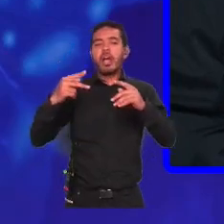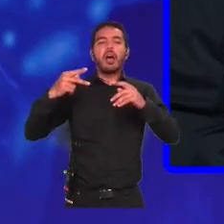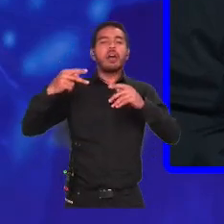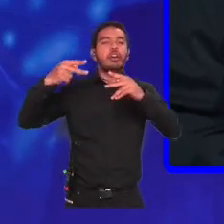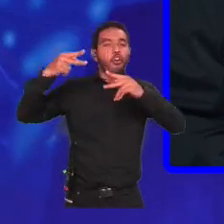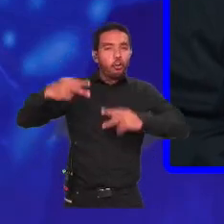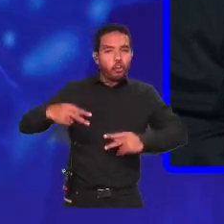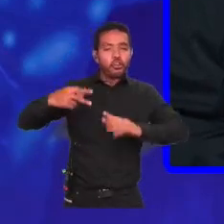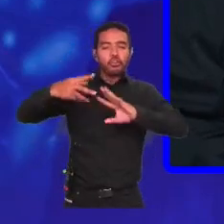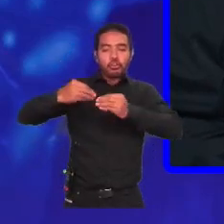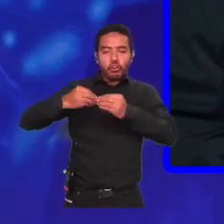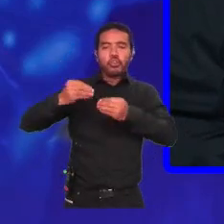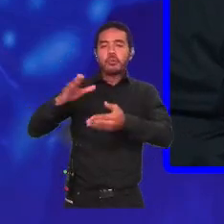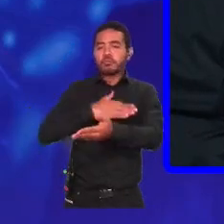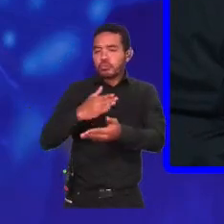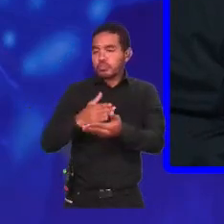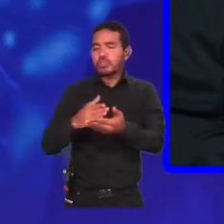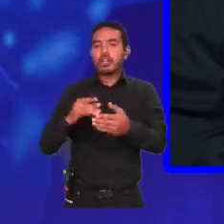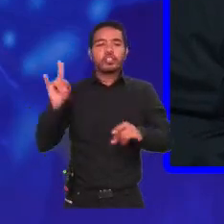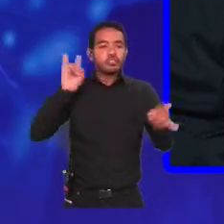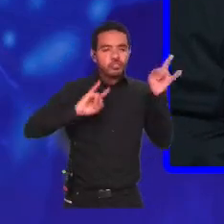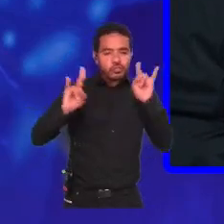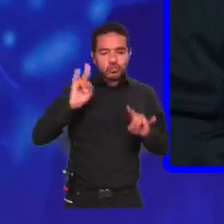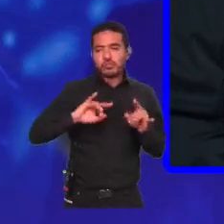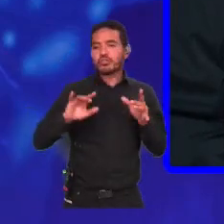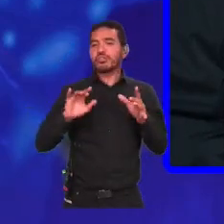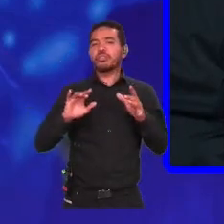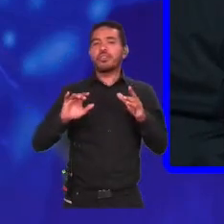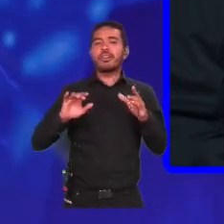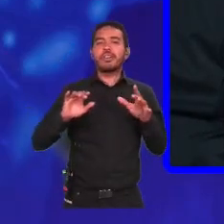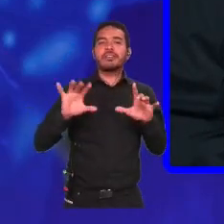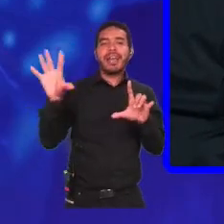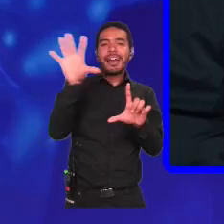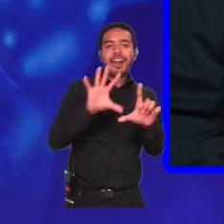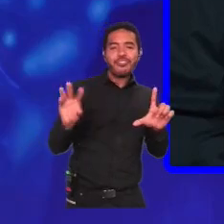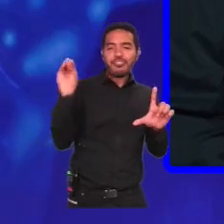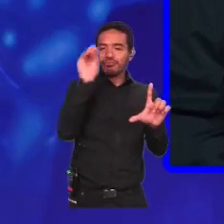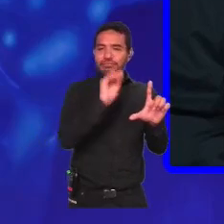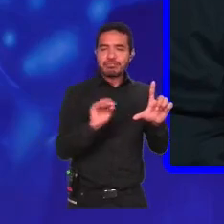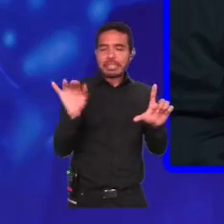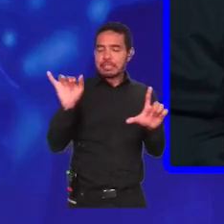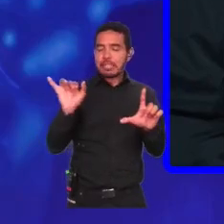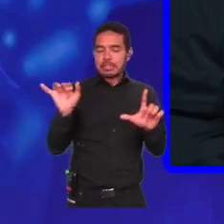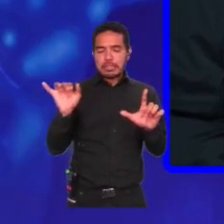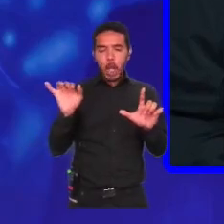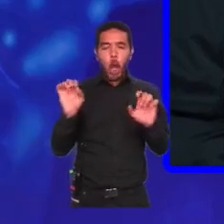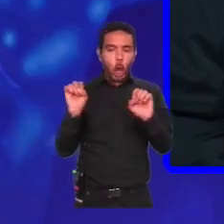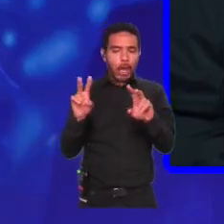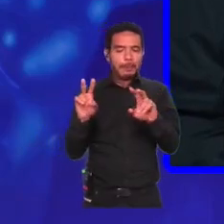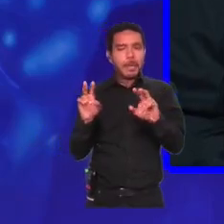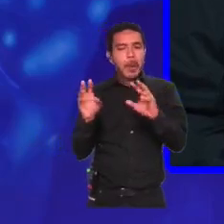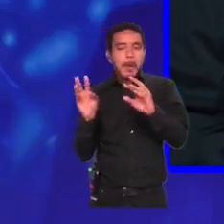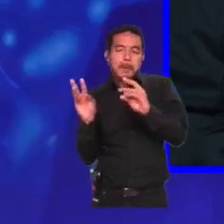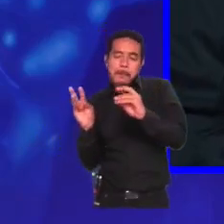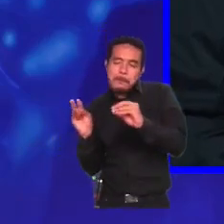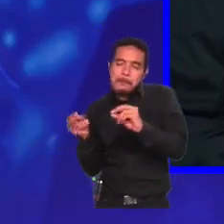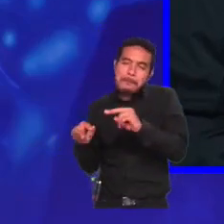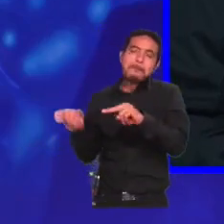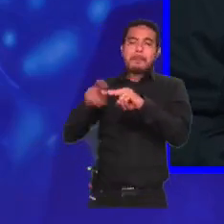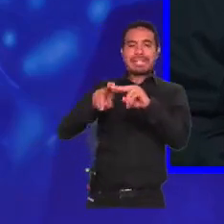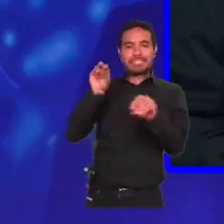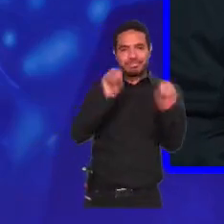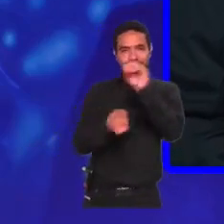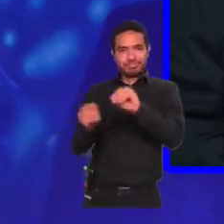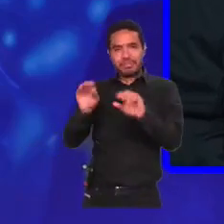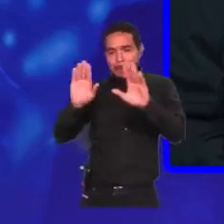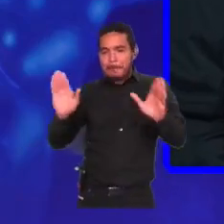sound, graphics. You know, always kind of go like, could I do it a little bit better? Because I think that's the key thing, is to always push yourself to